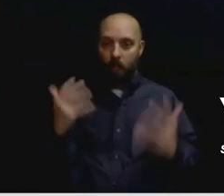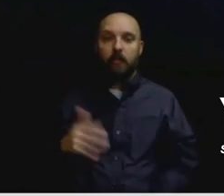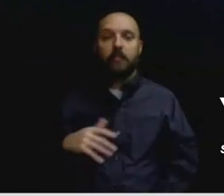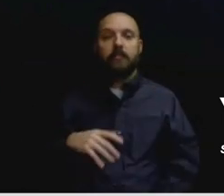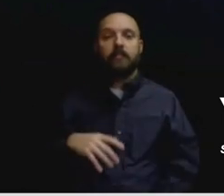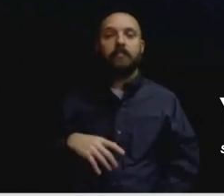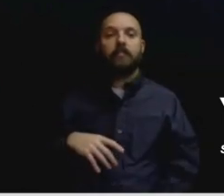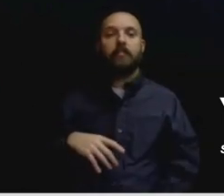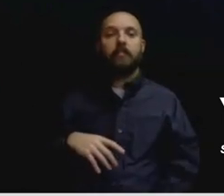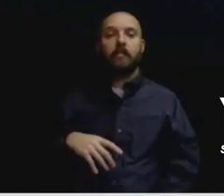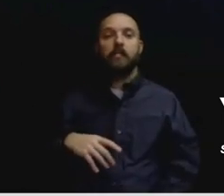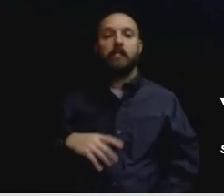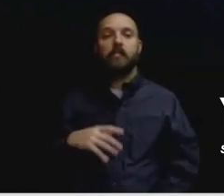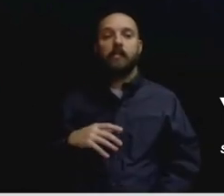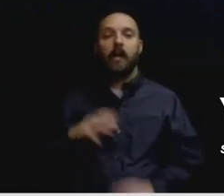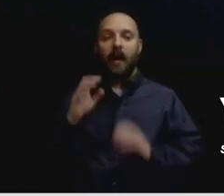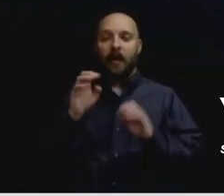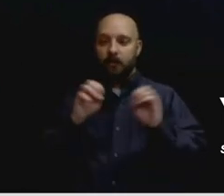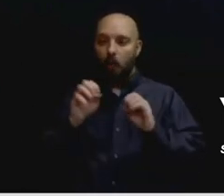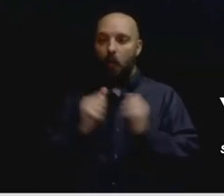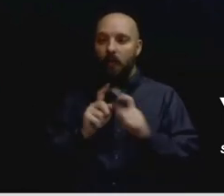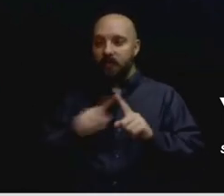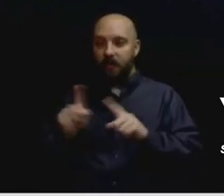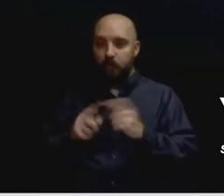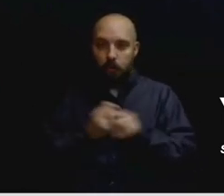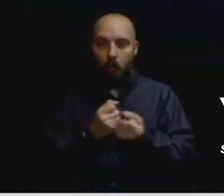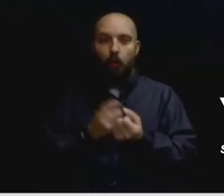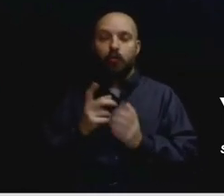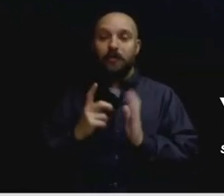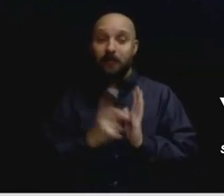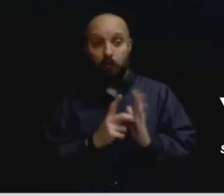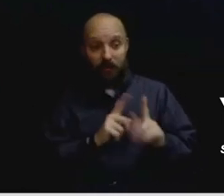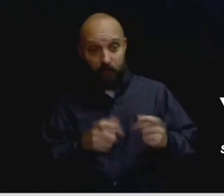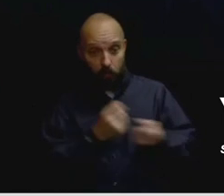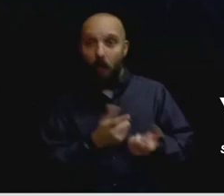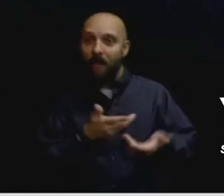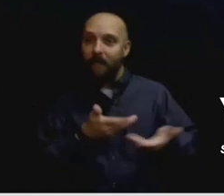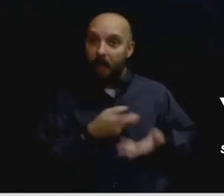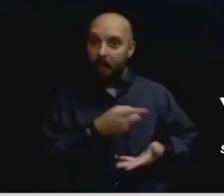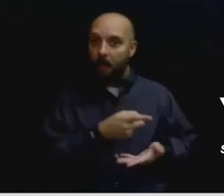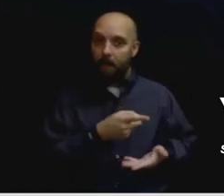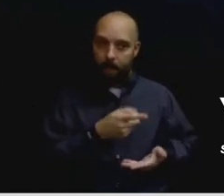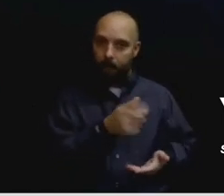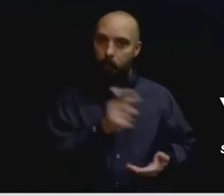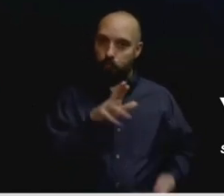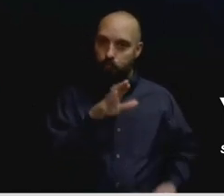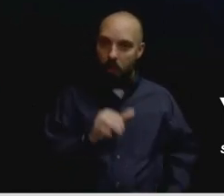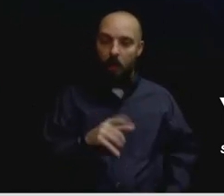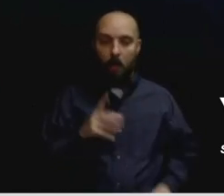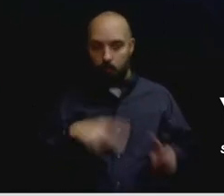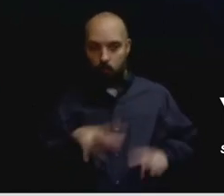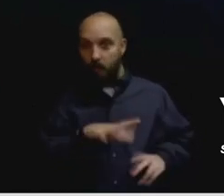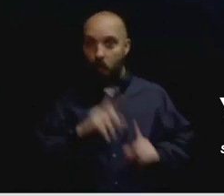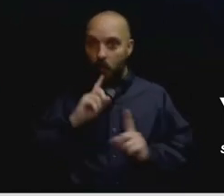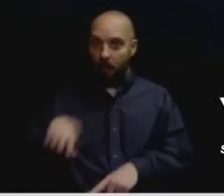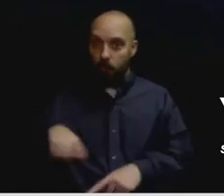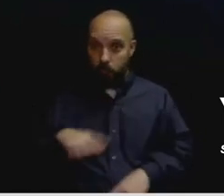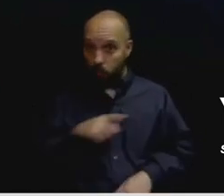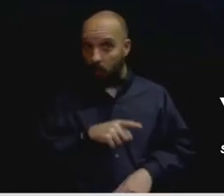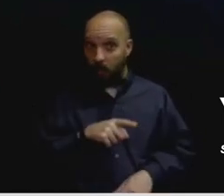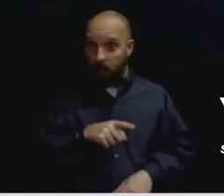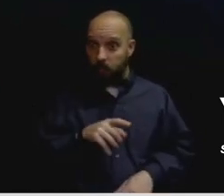supports. Teach and demonstrate different supports and invite the person to try. Observe their reactions. Do they reach for